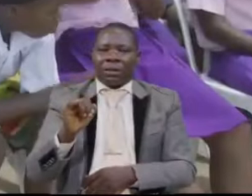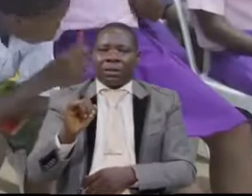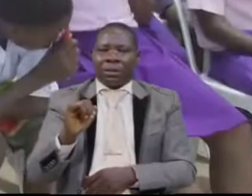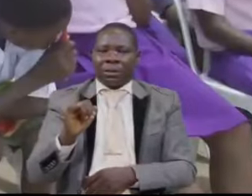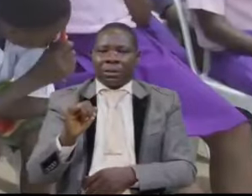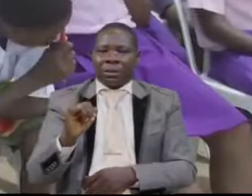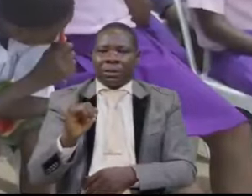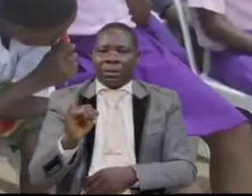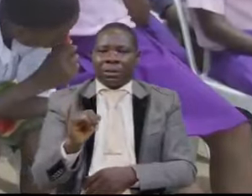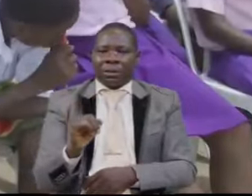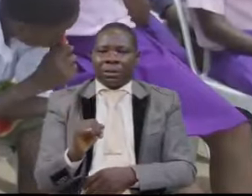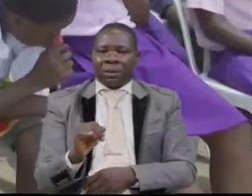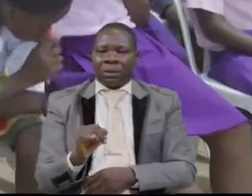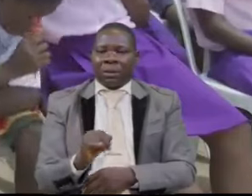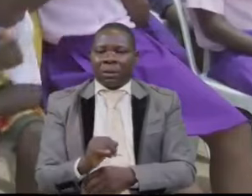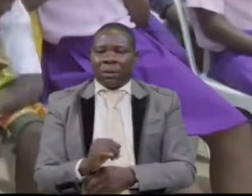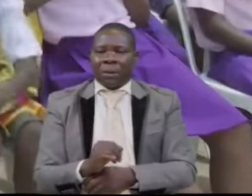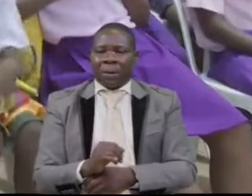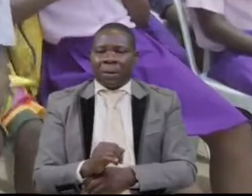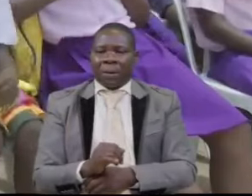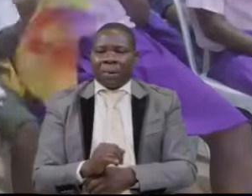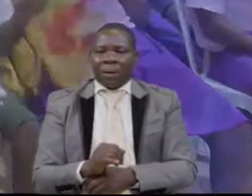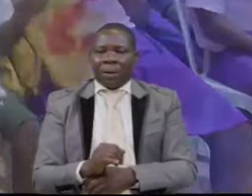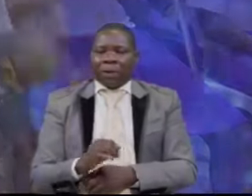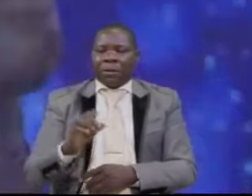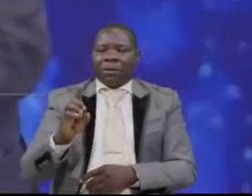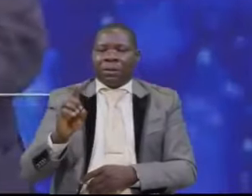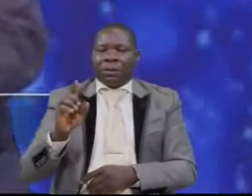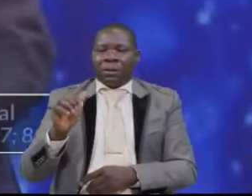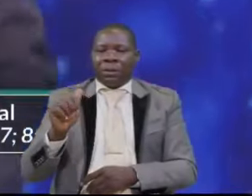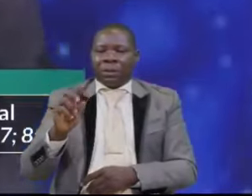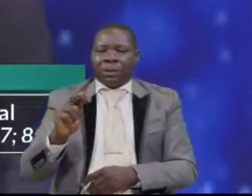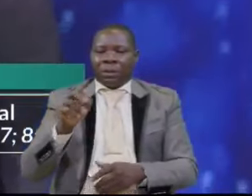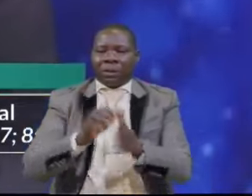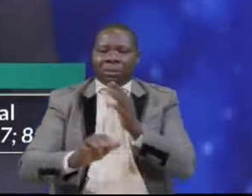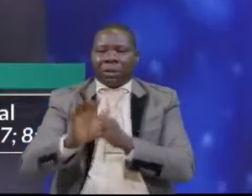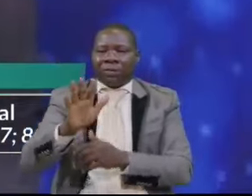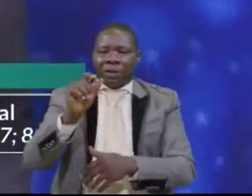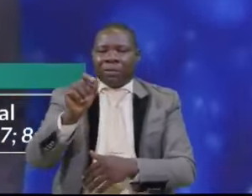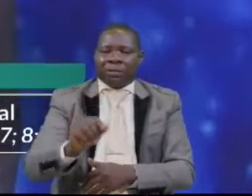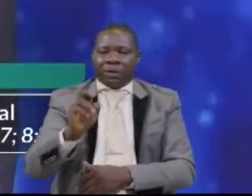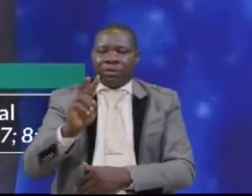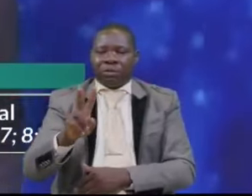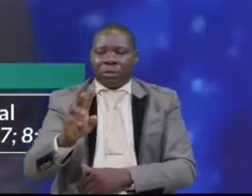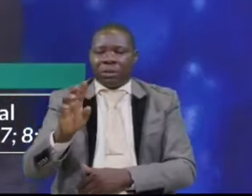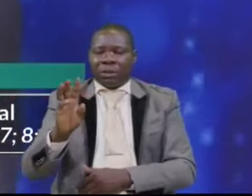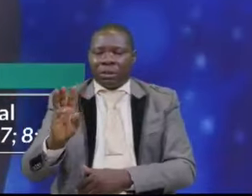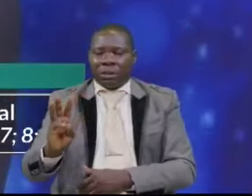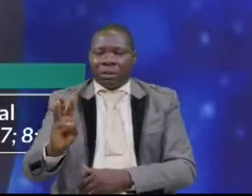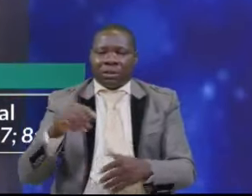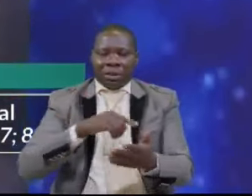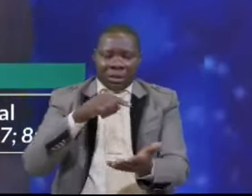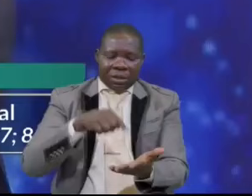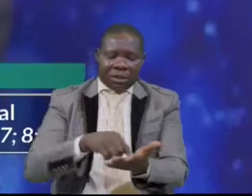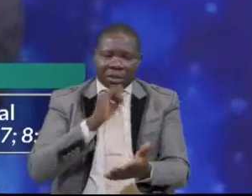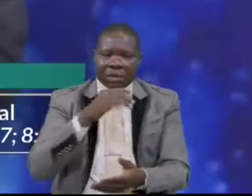I'm reading from verse 26. In verse 26, Daniel chapter 5, this is the